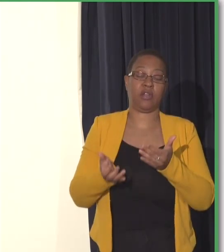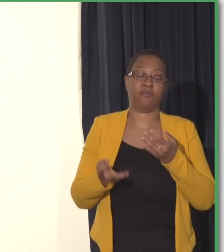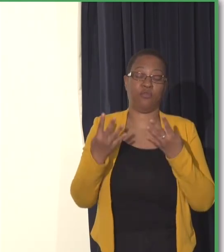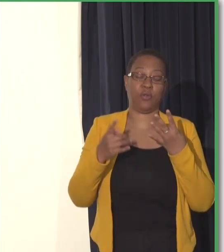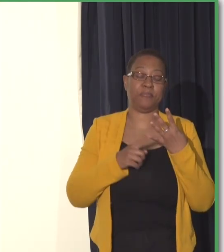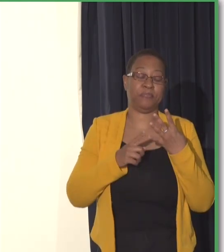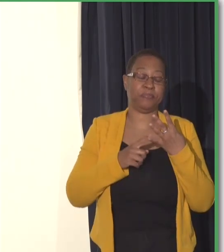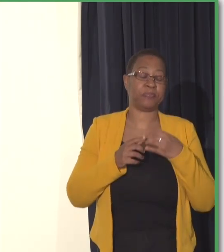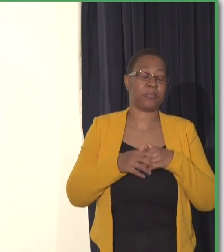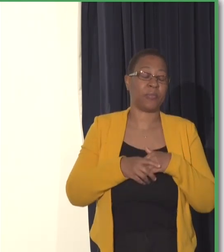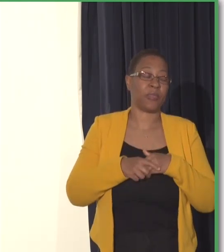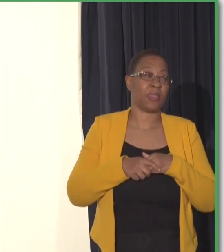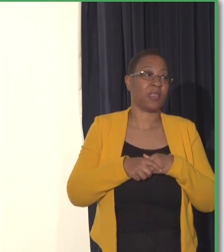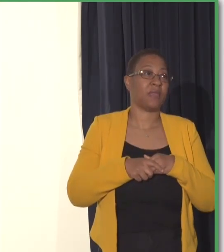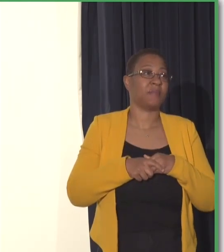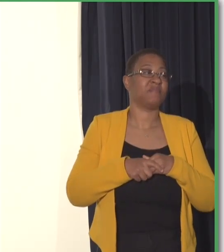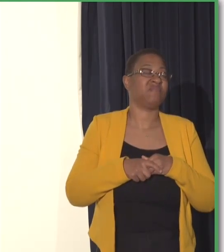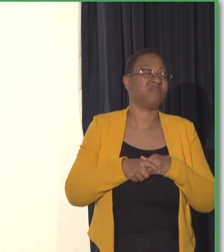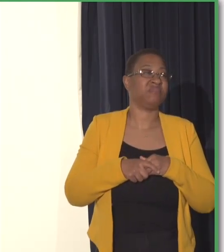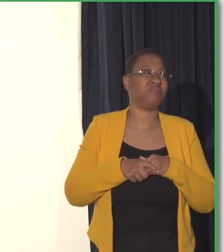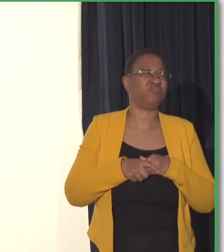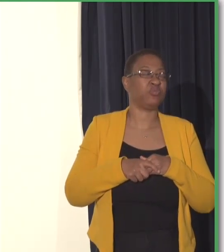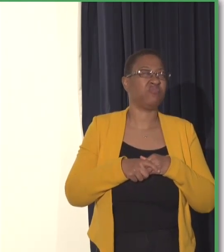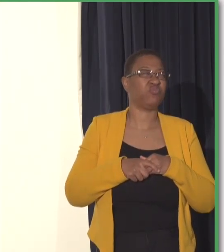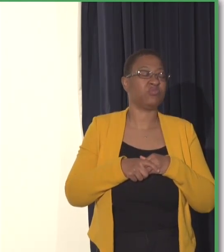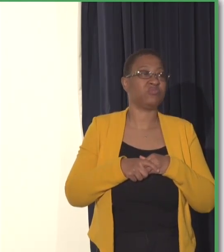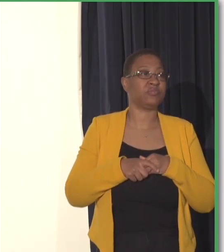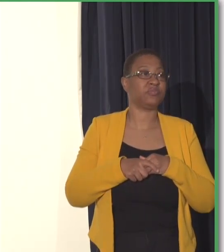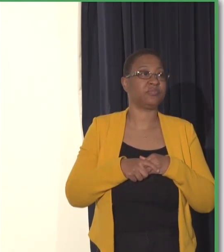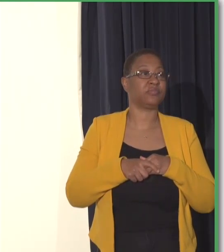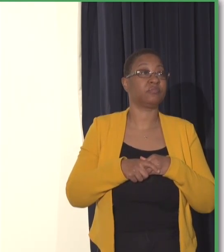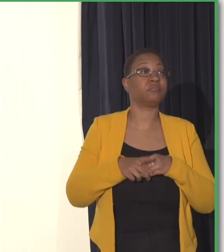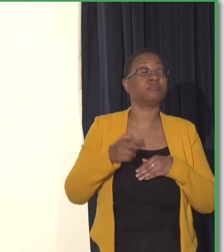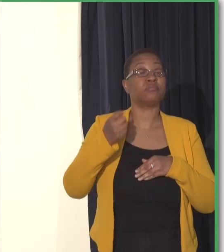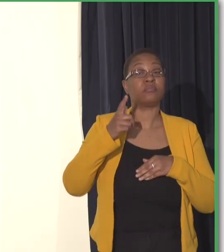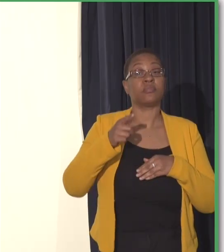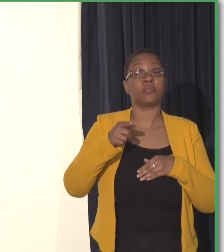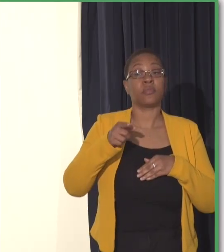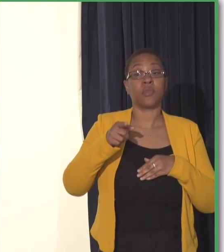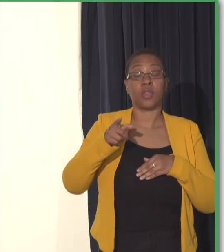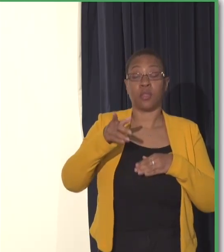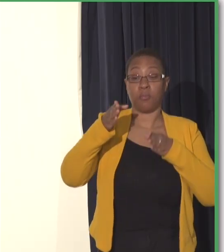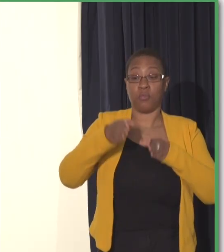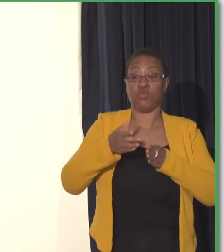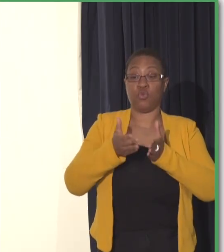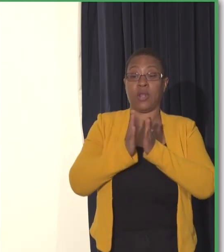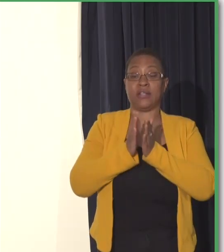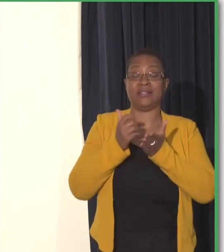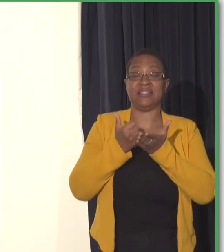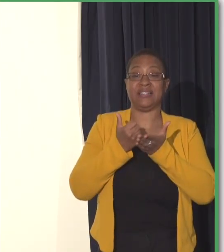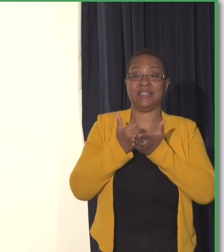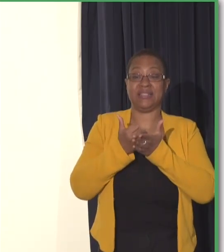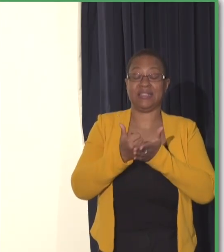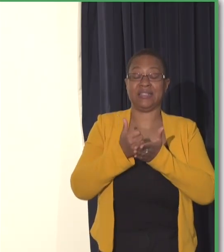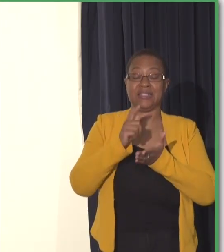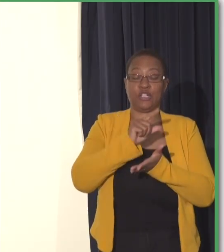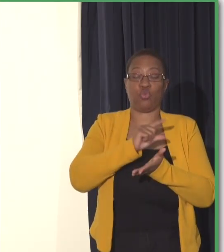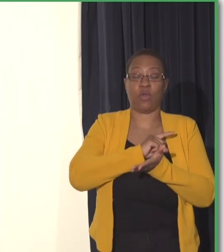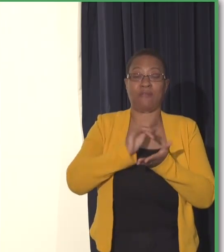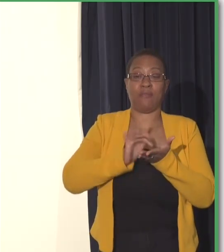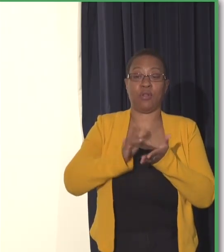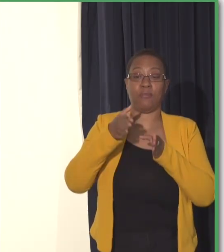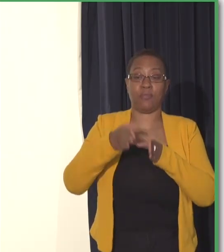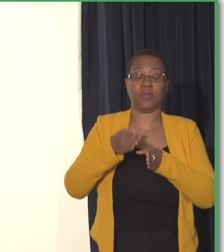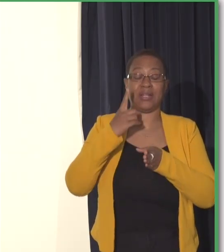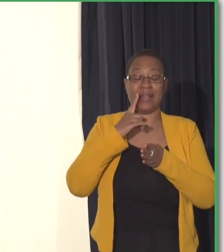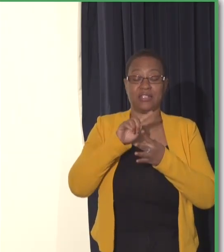4. And they have to be a qualified medical person. And that is the